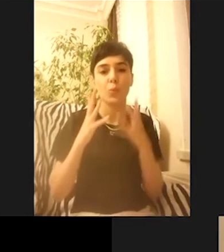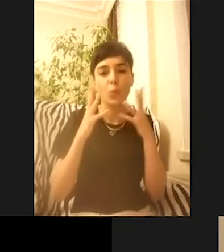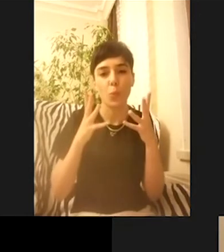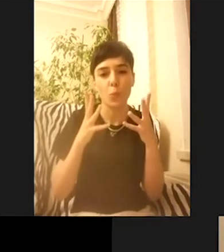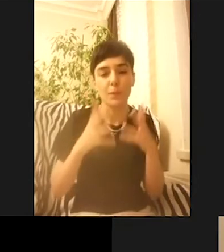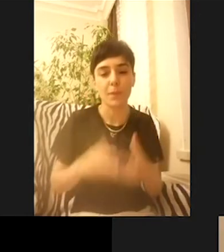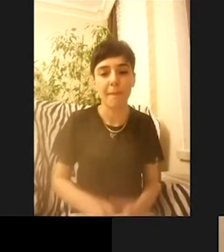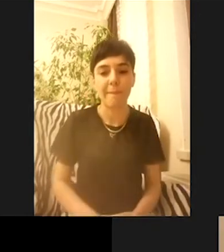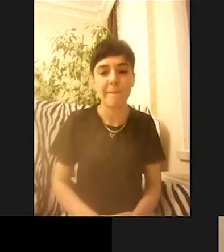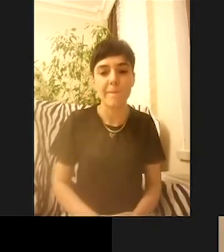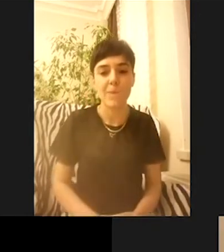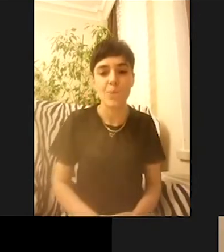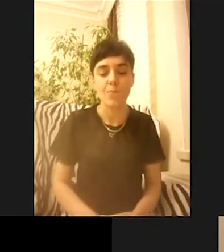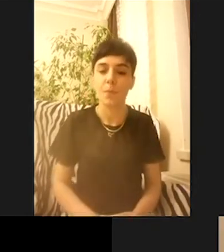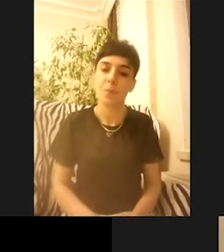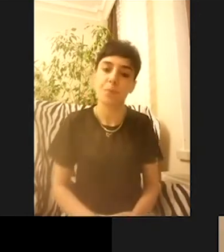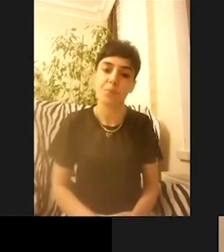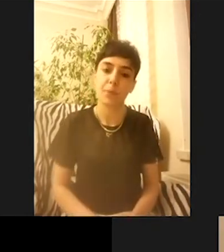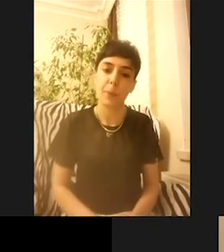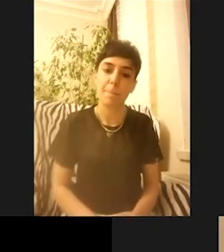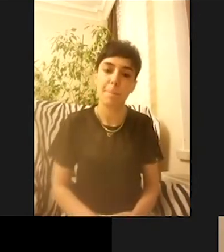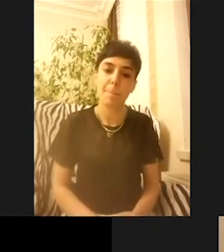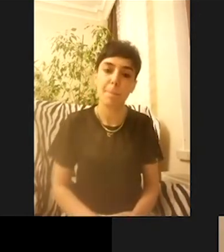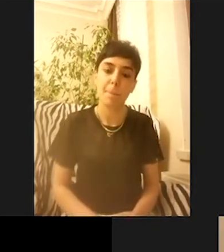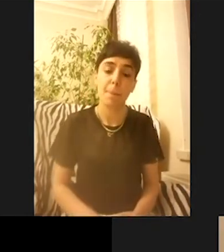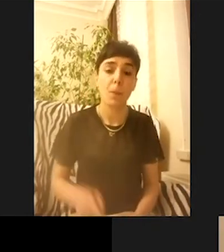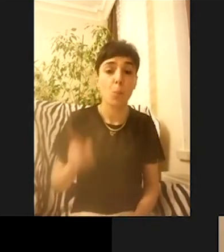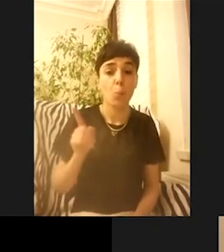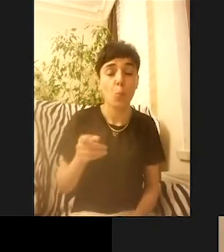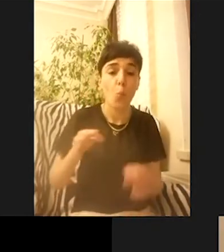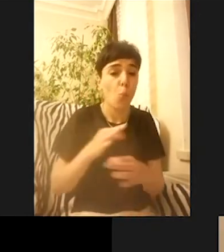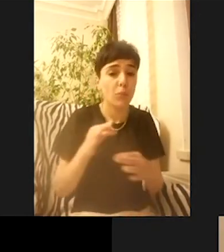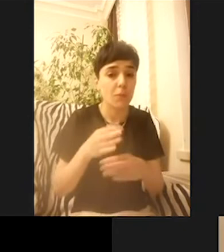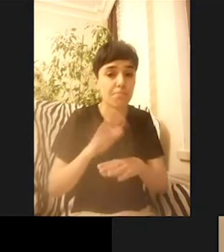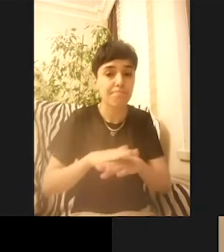year. But I have tons of